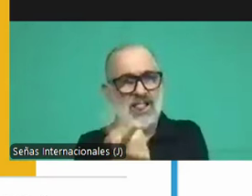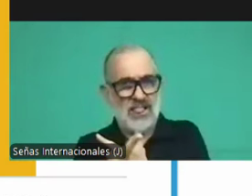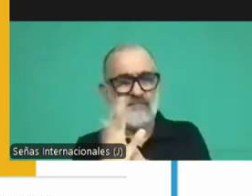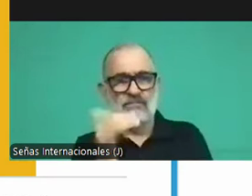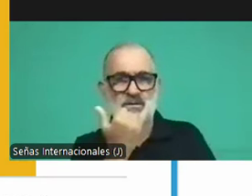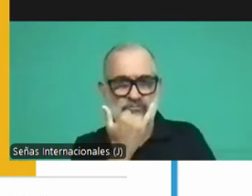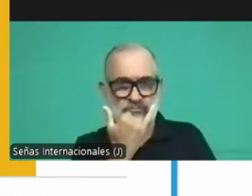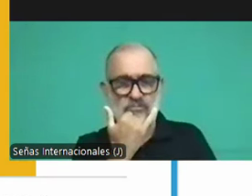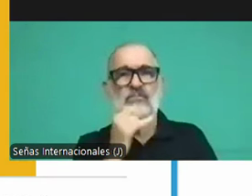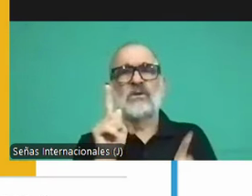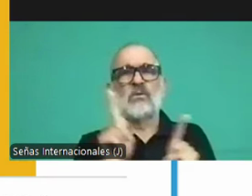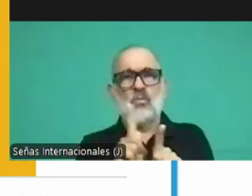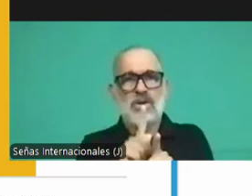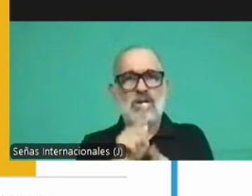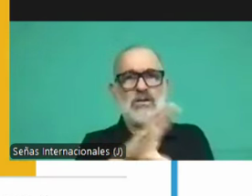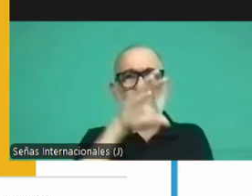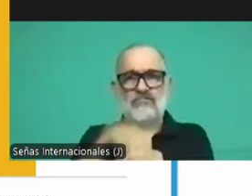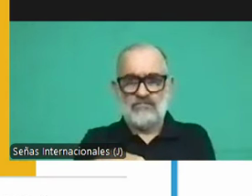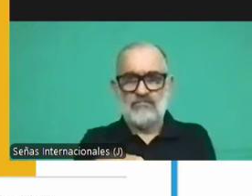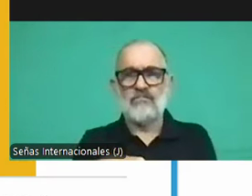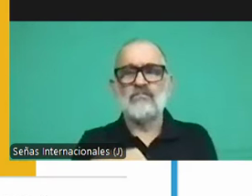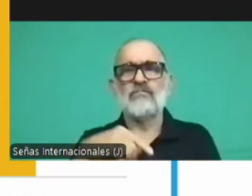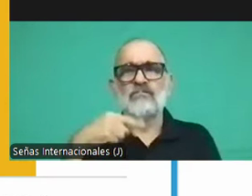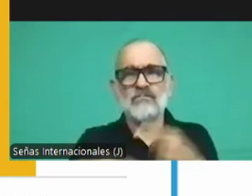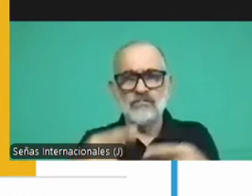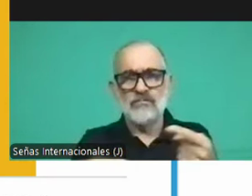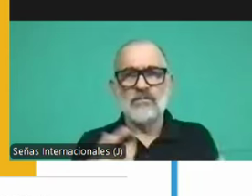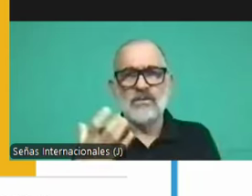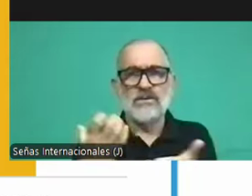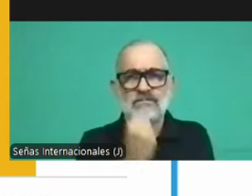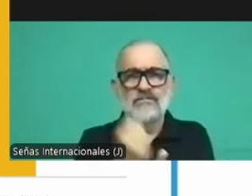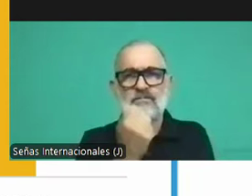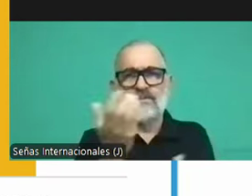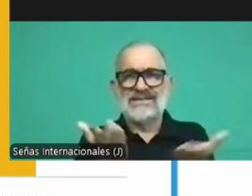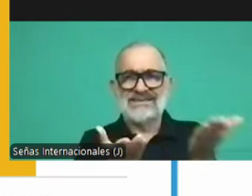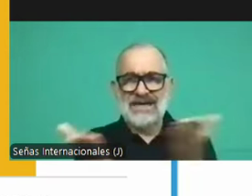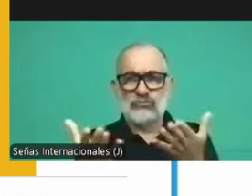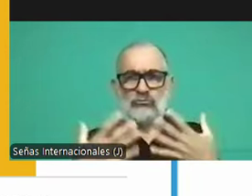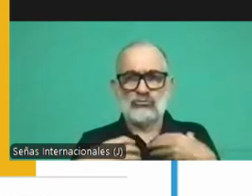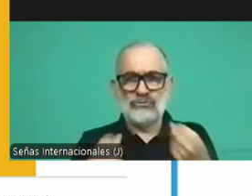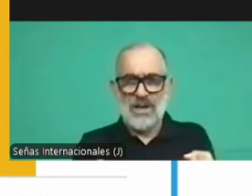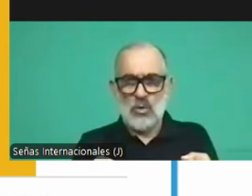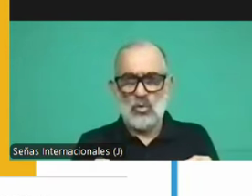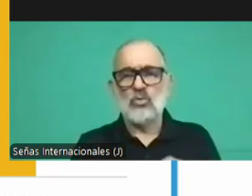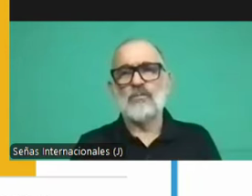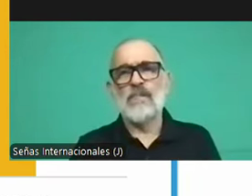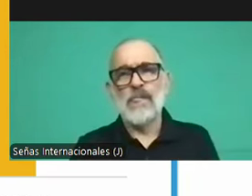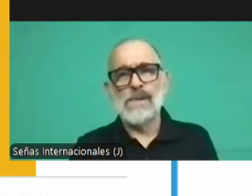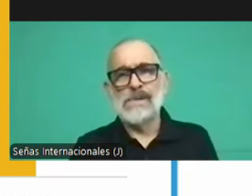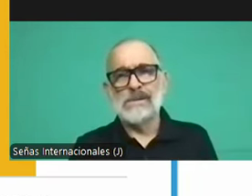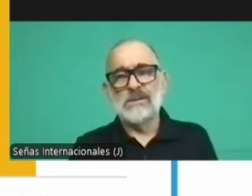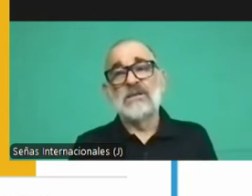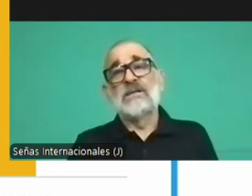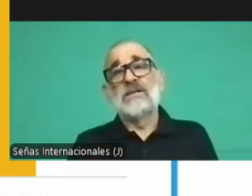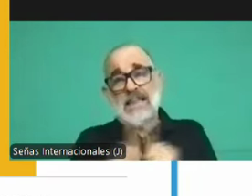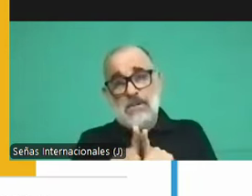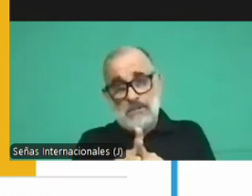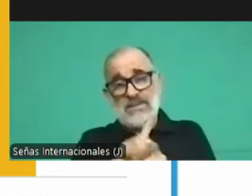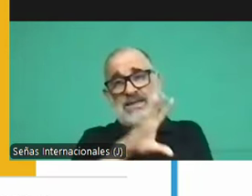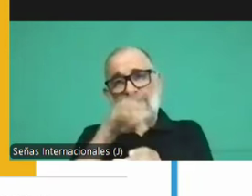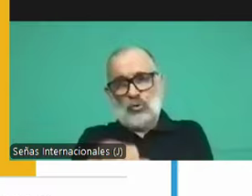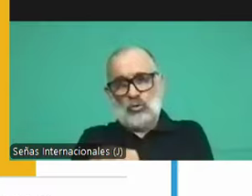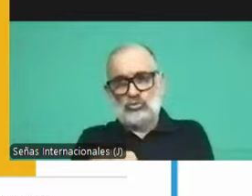be utilizan impoverished if servicios de salud a través de gastos de bolsillo, sino incluso they son los incur que out-of-pocket tendrán mayores expenses